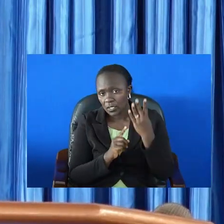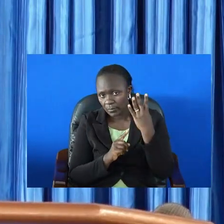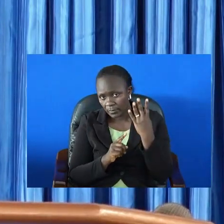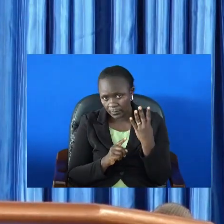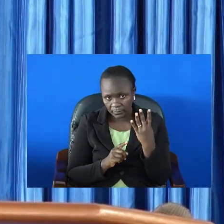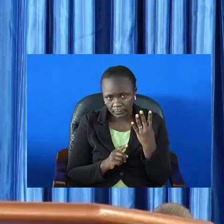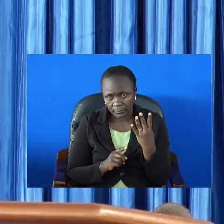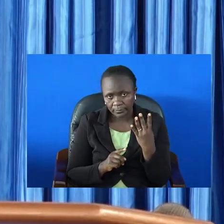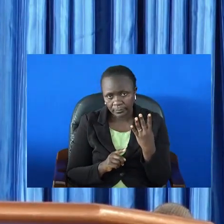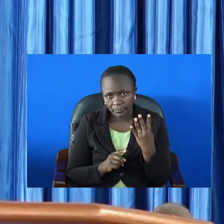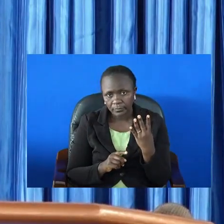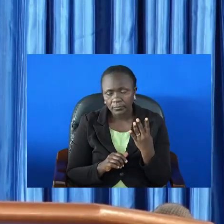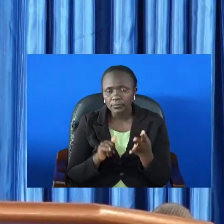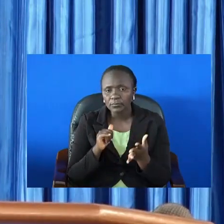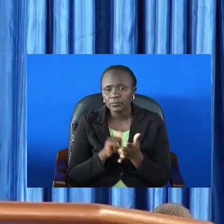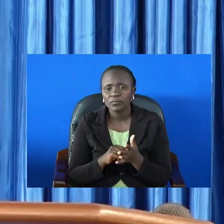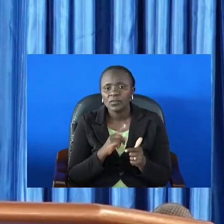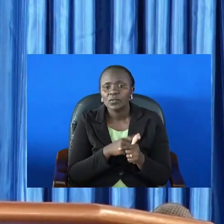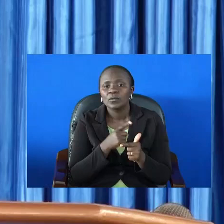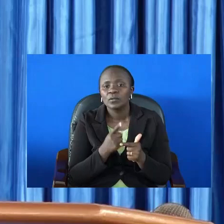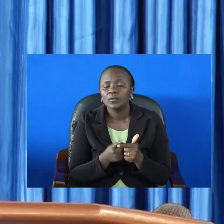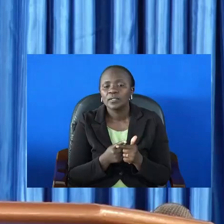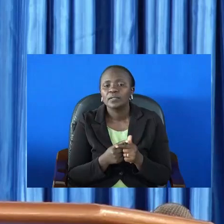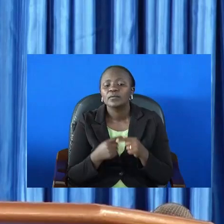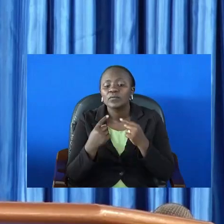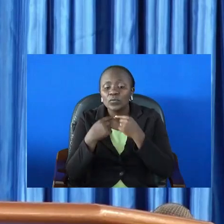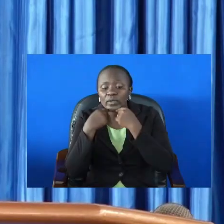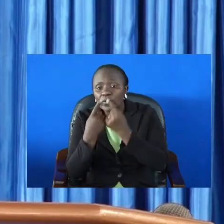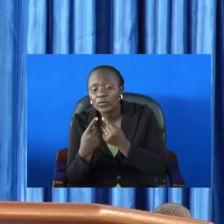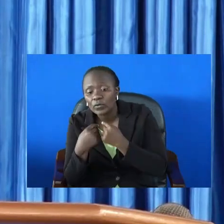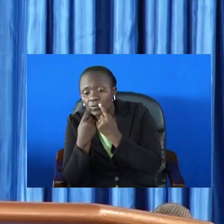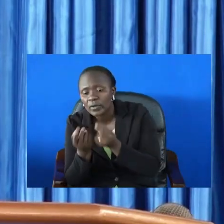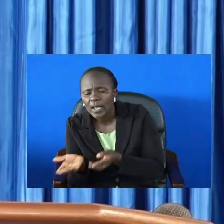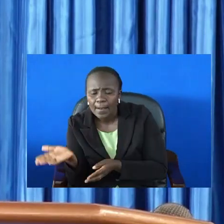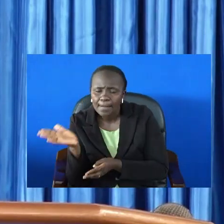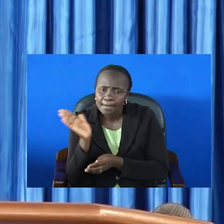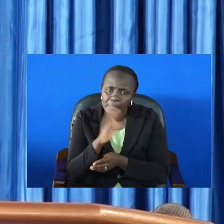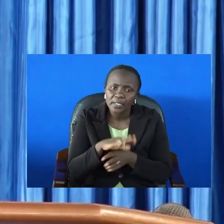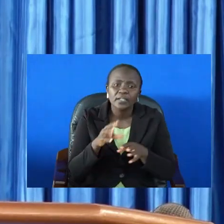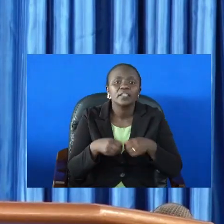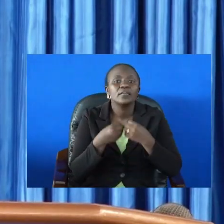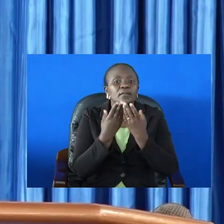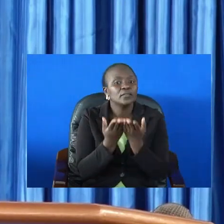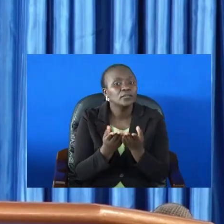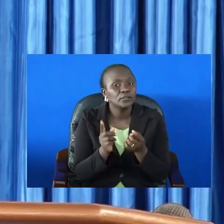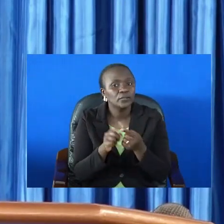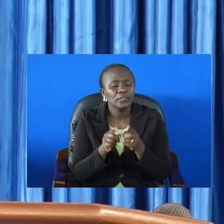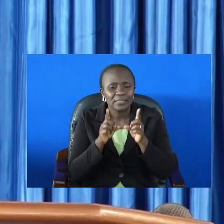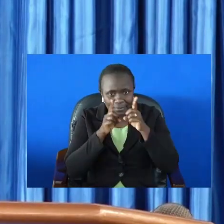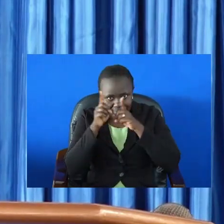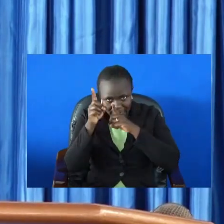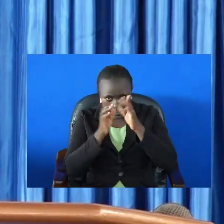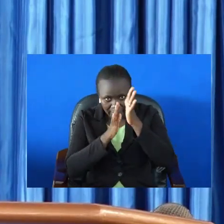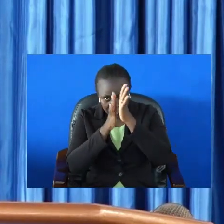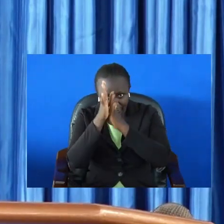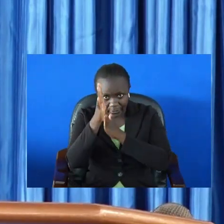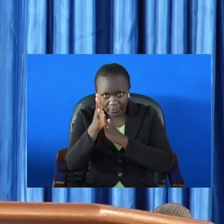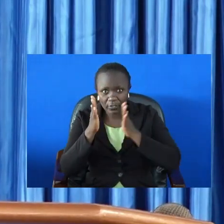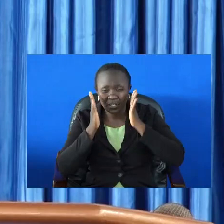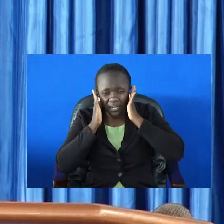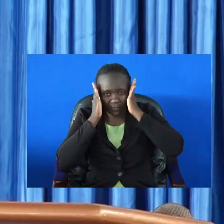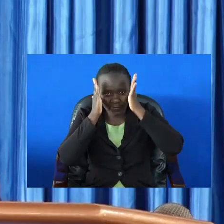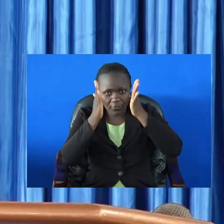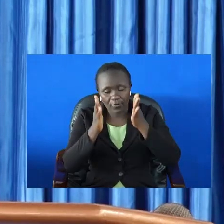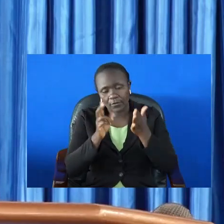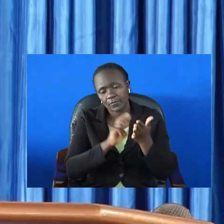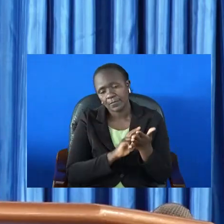Number four, is that when we repent, we are restored and given direction and focus. That is in the